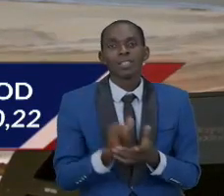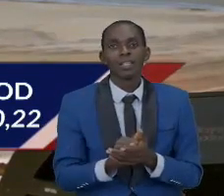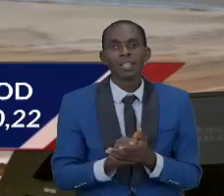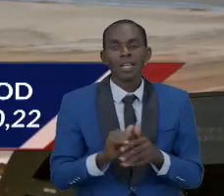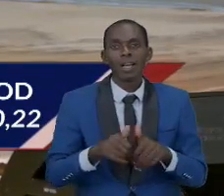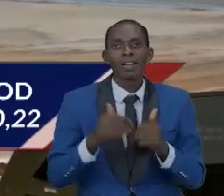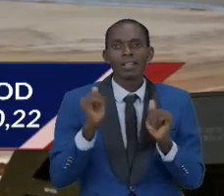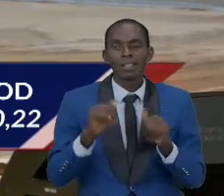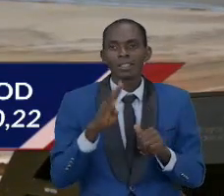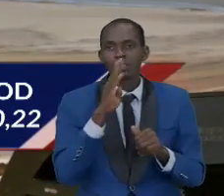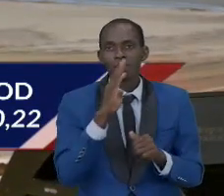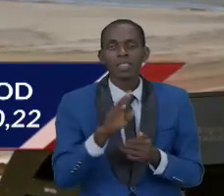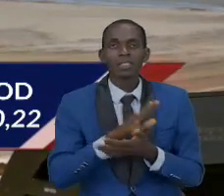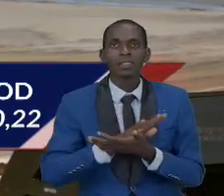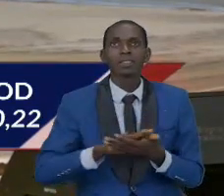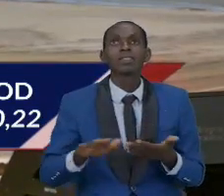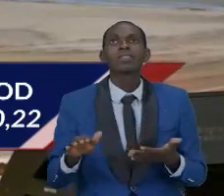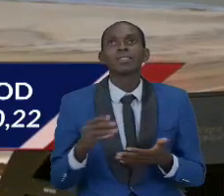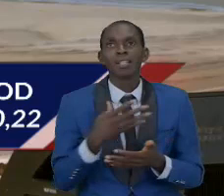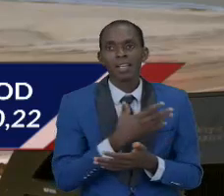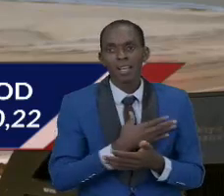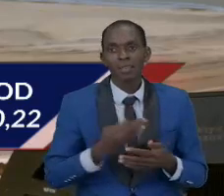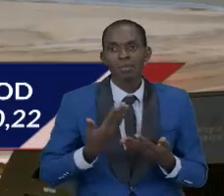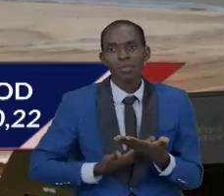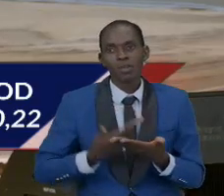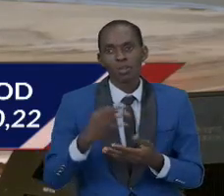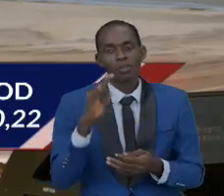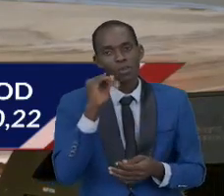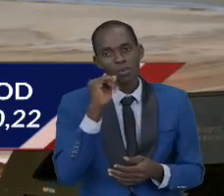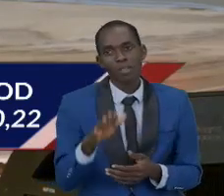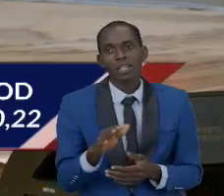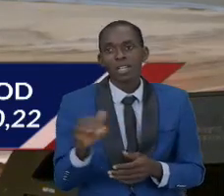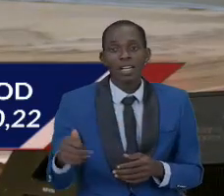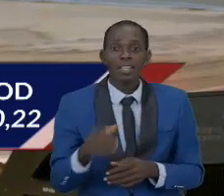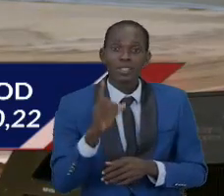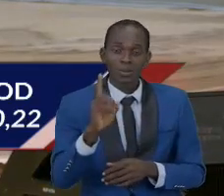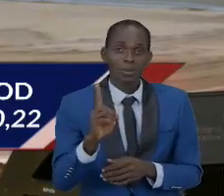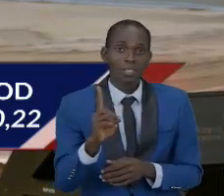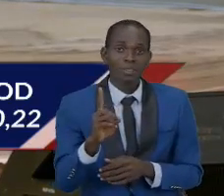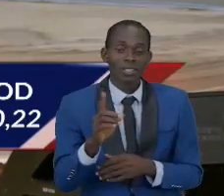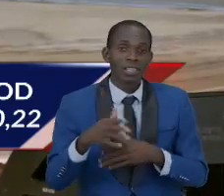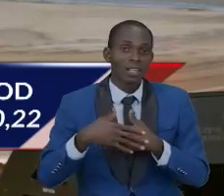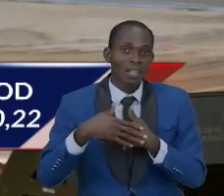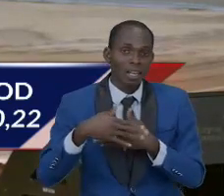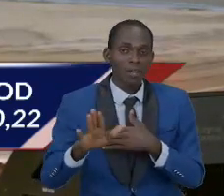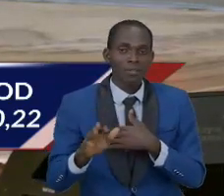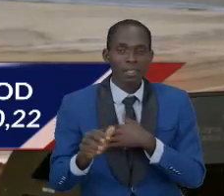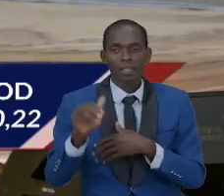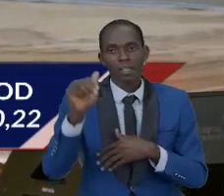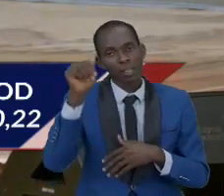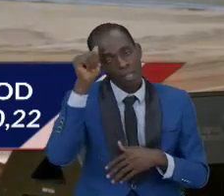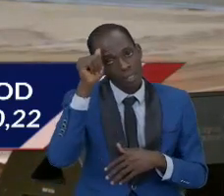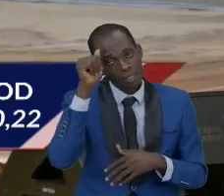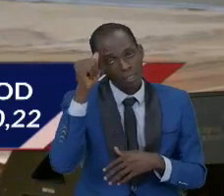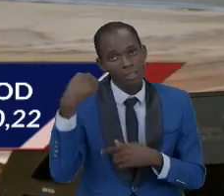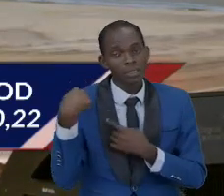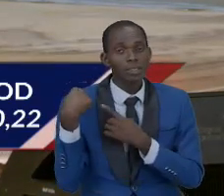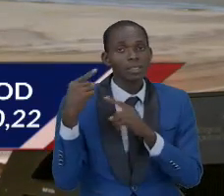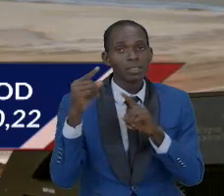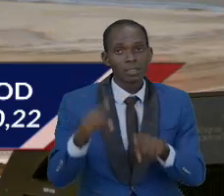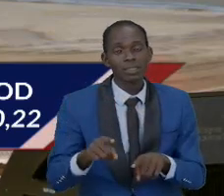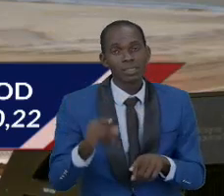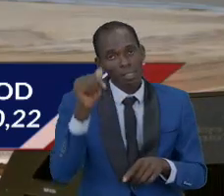that is born of a woman anyone after Adam since Adam